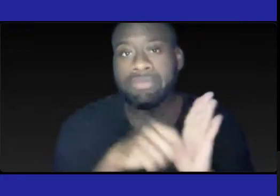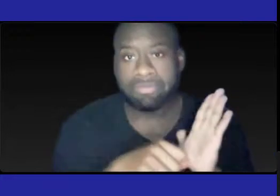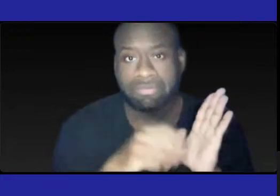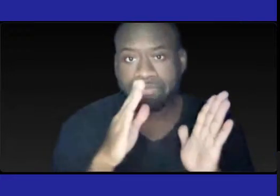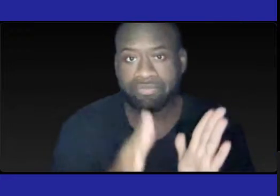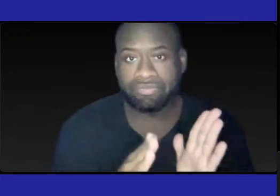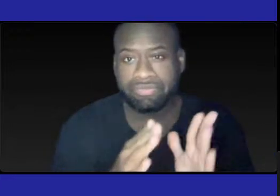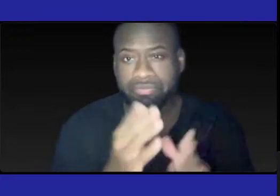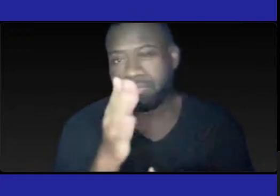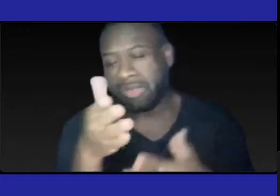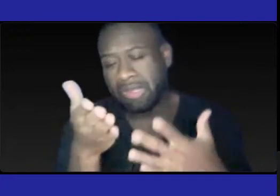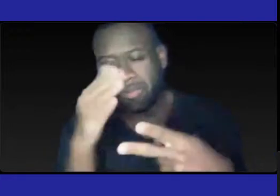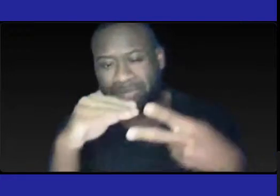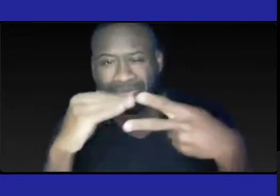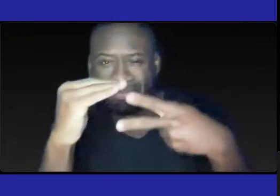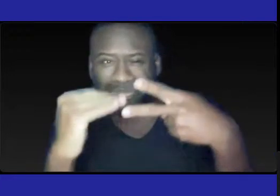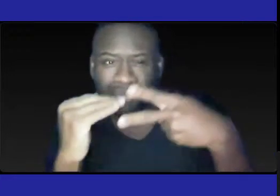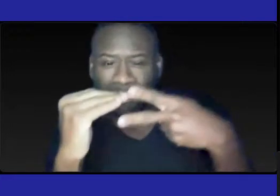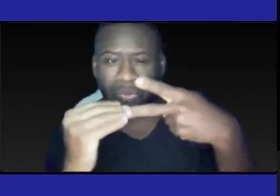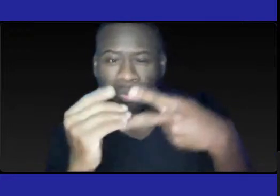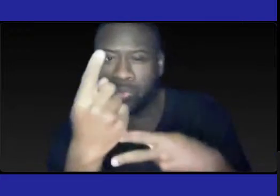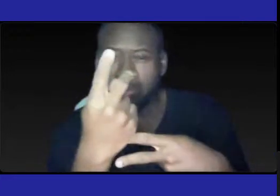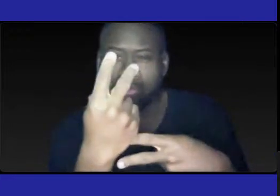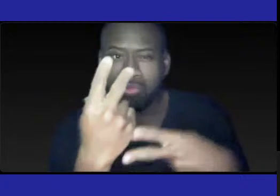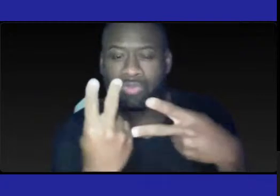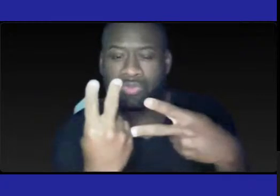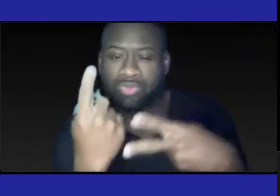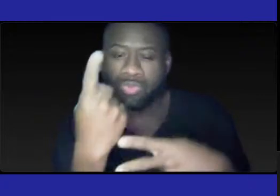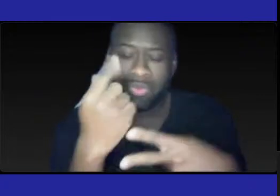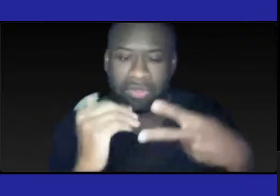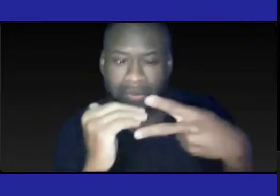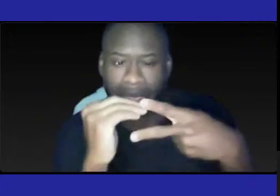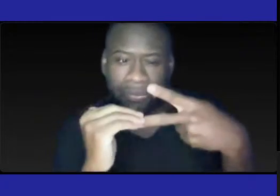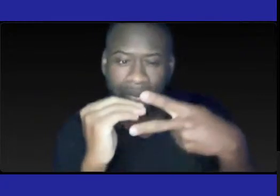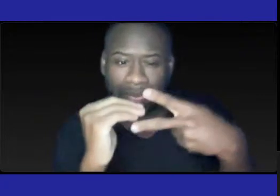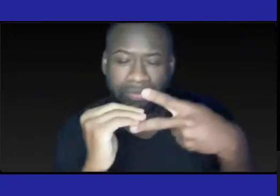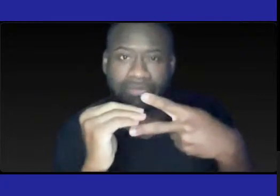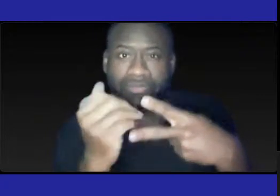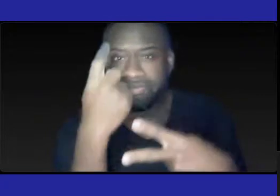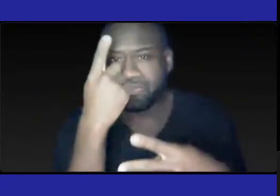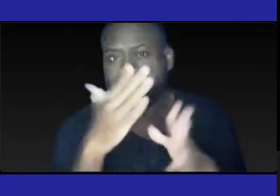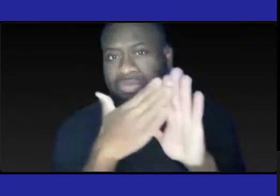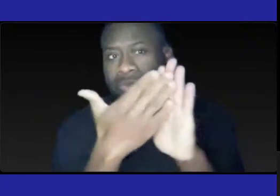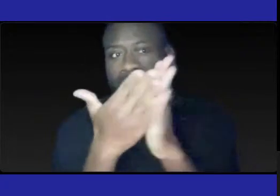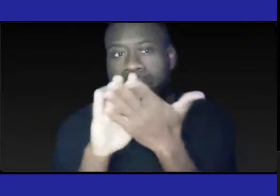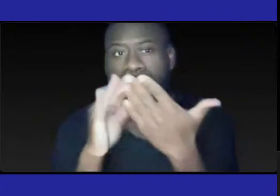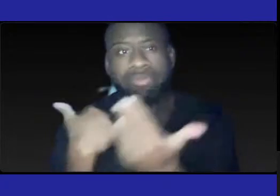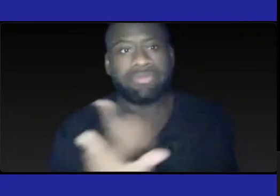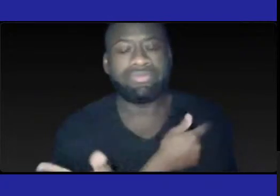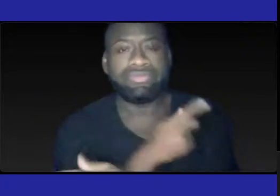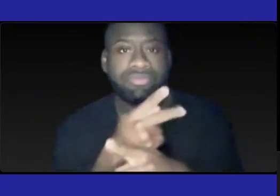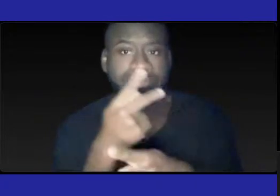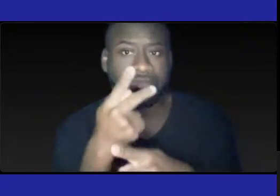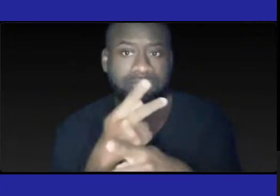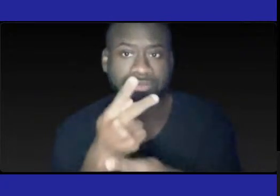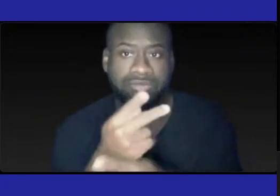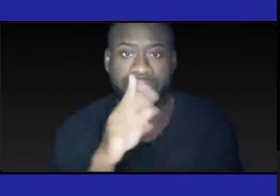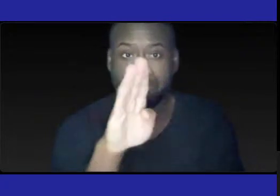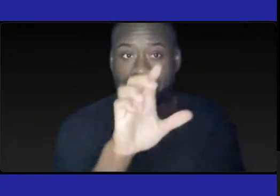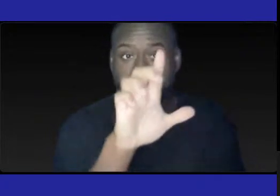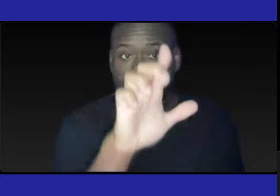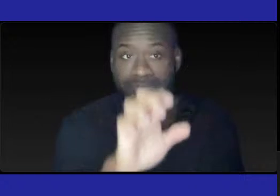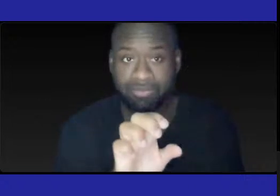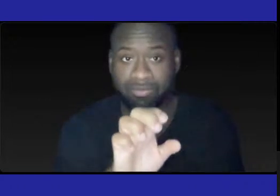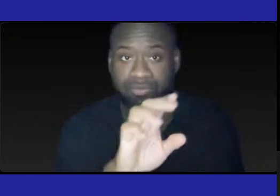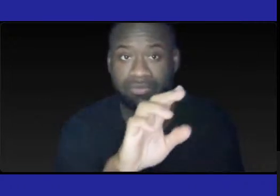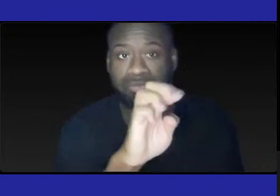1, from my own perspective, the communities that we serve, Bellevue and Jacobi